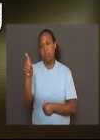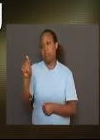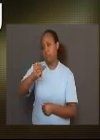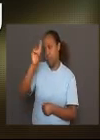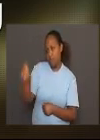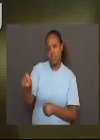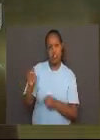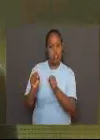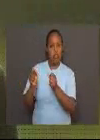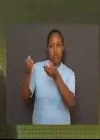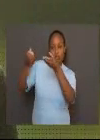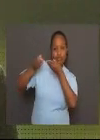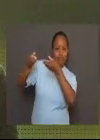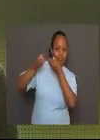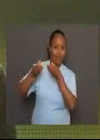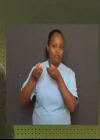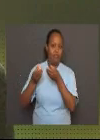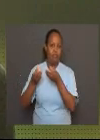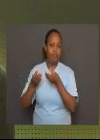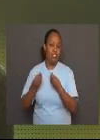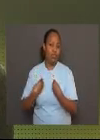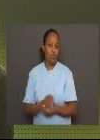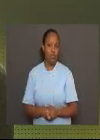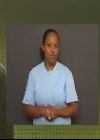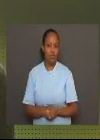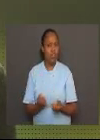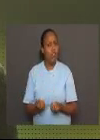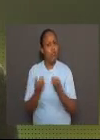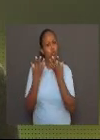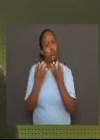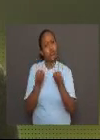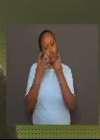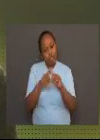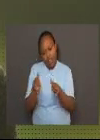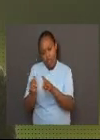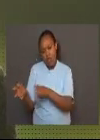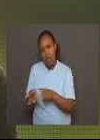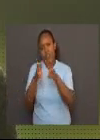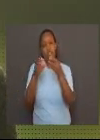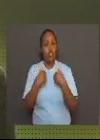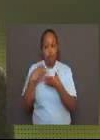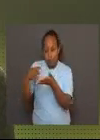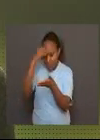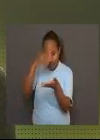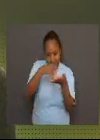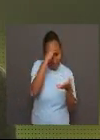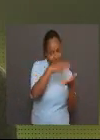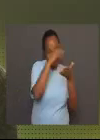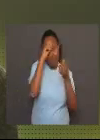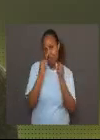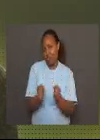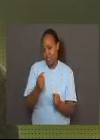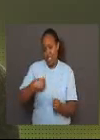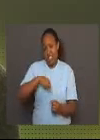someone to teach you. There are many different ways we can learn about the things that